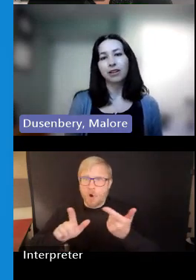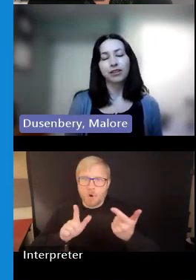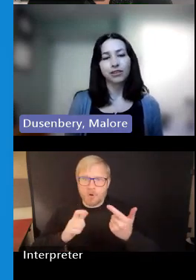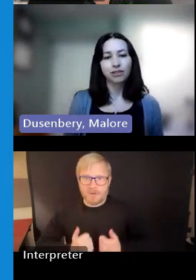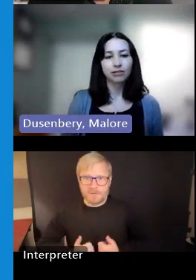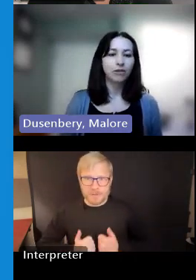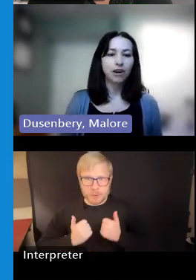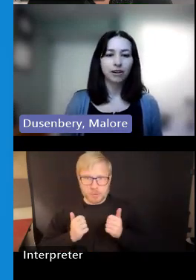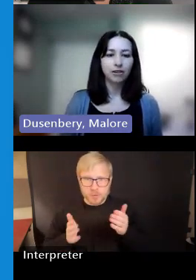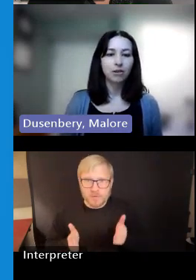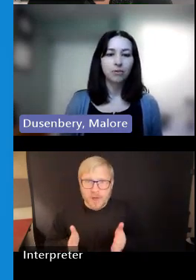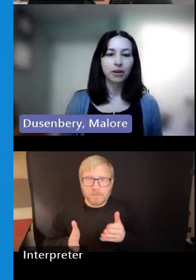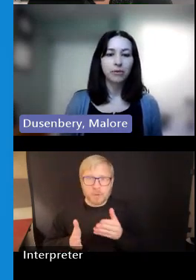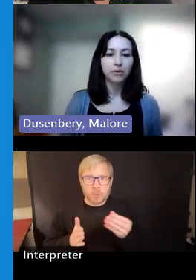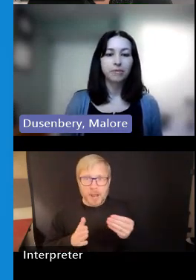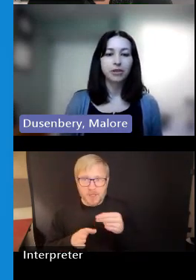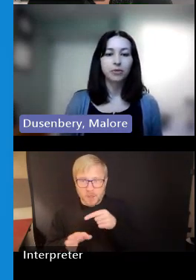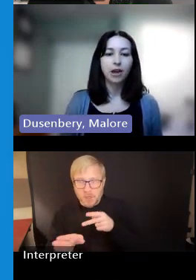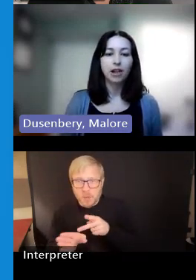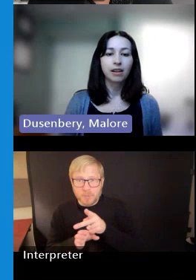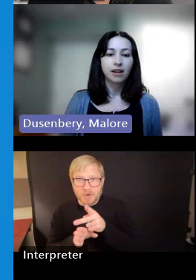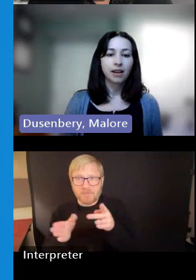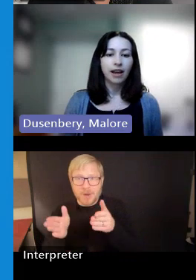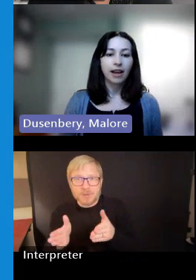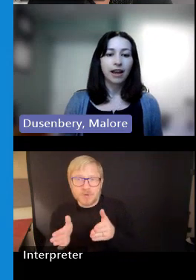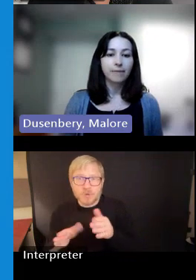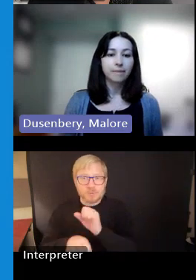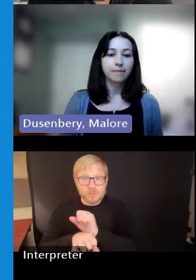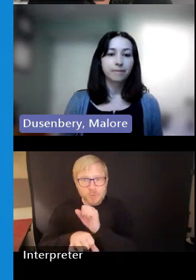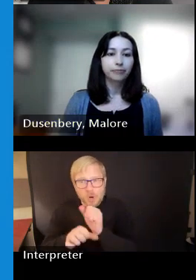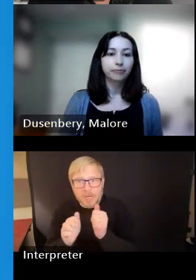and the practitioners who are working with them as well.